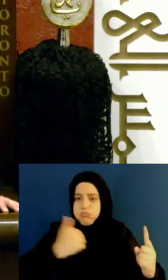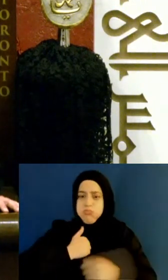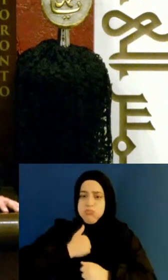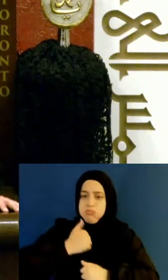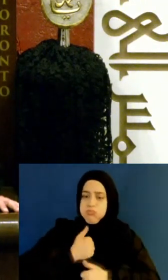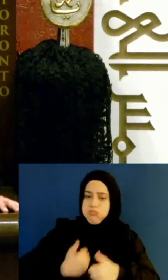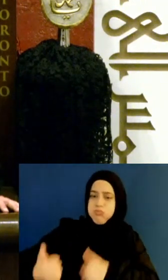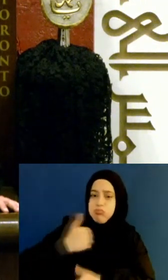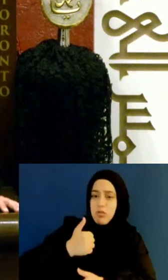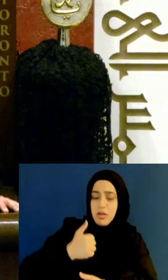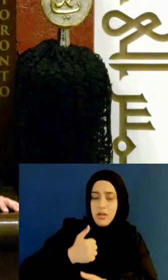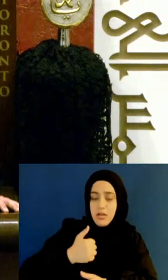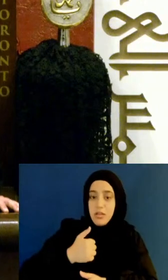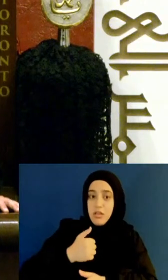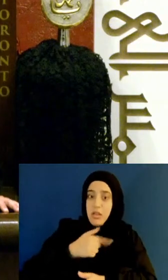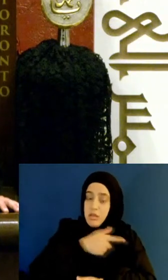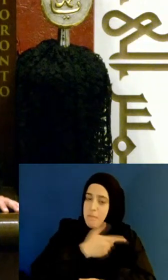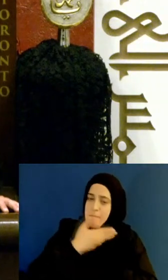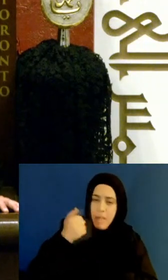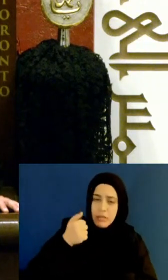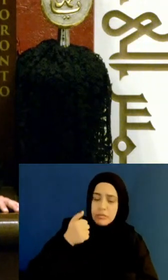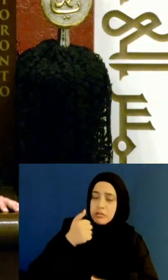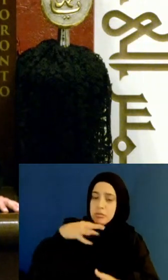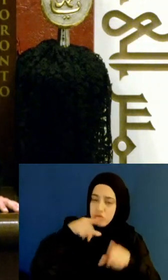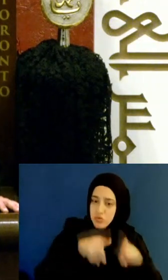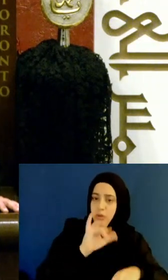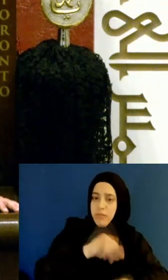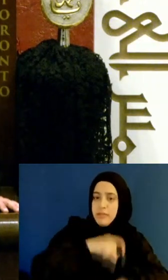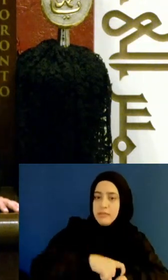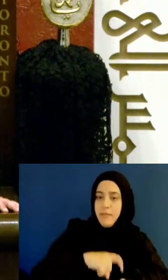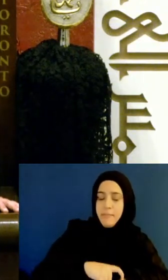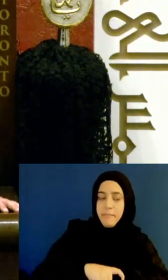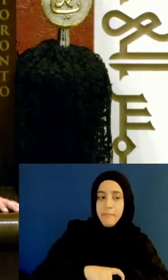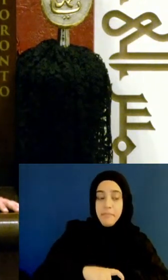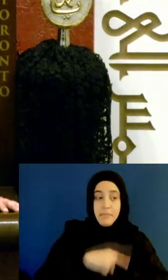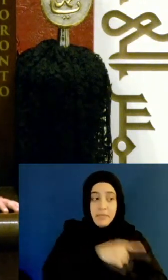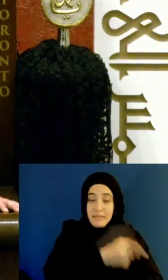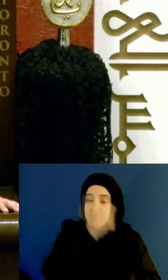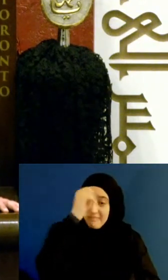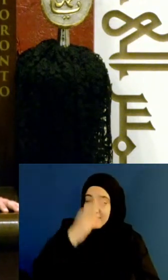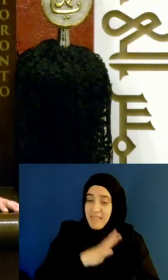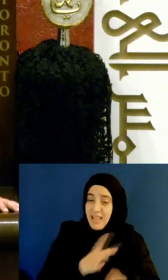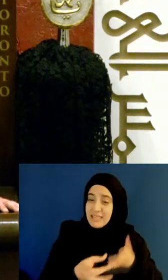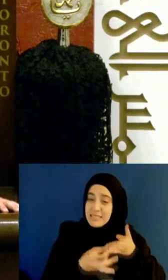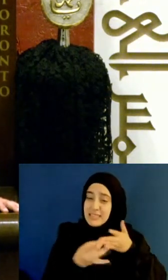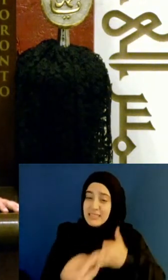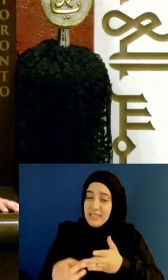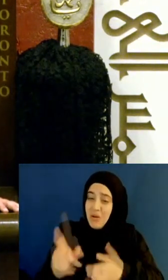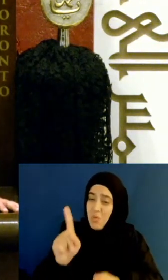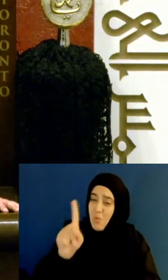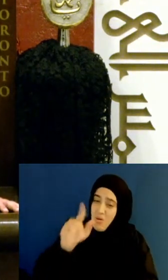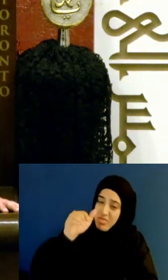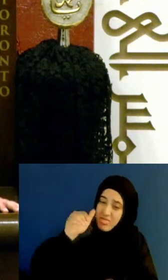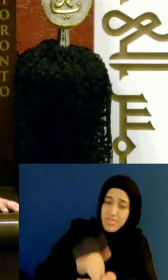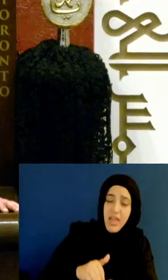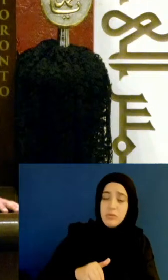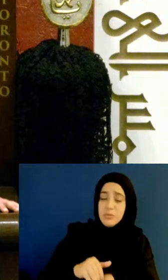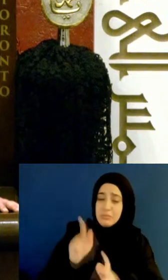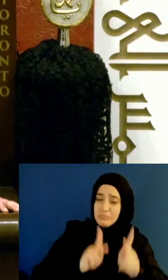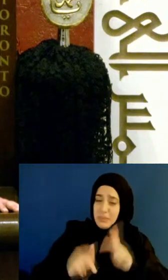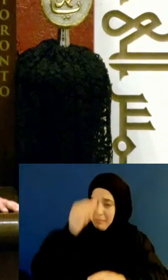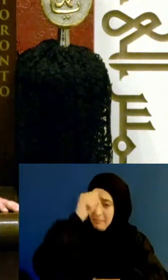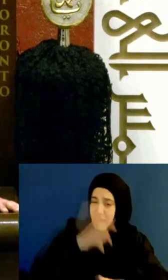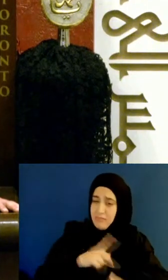A man who used to lead battalions of the thousand and would create strategy for war and would call